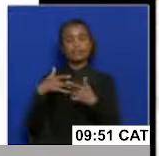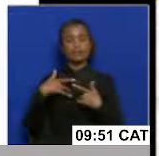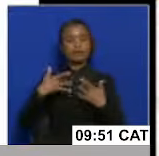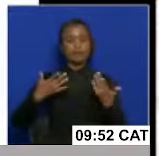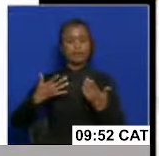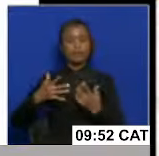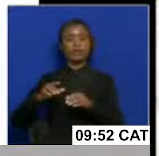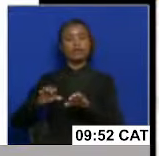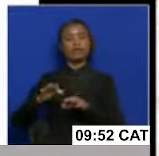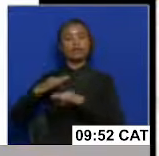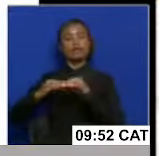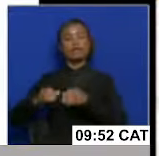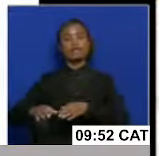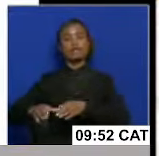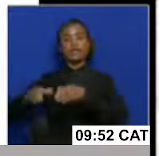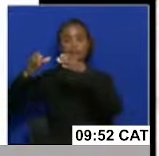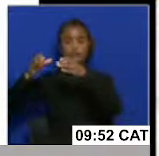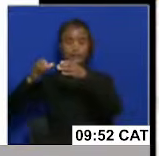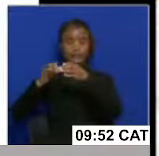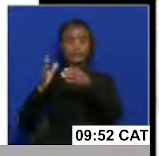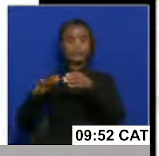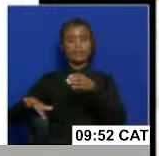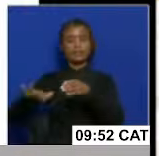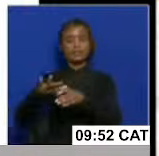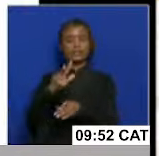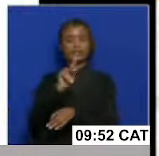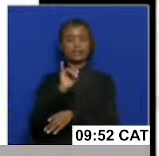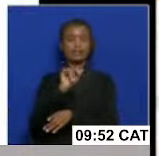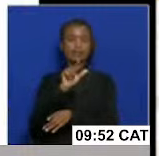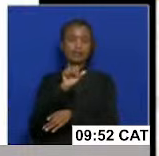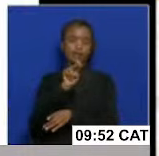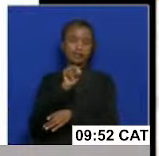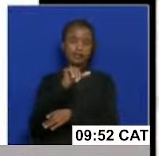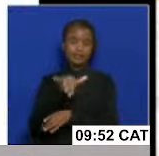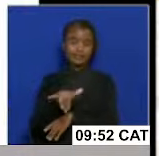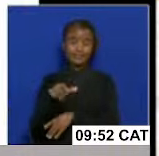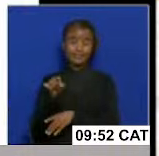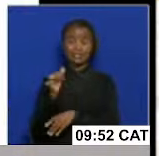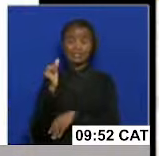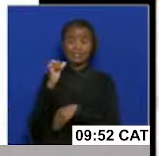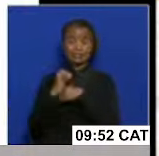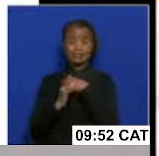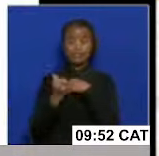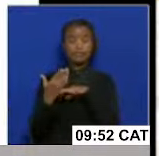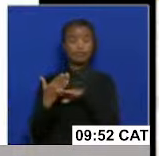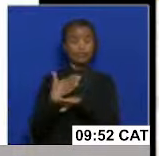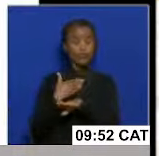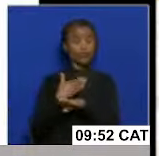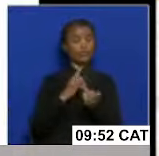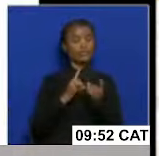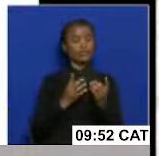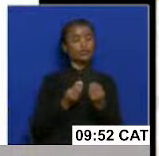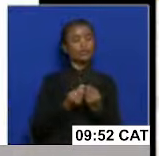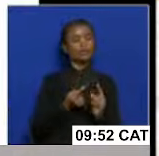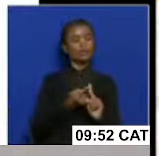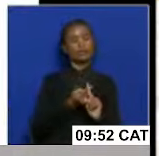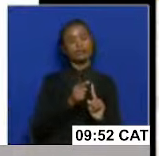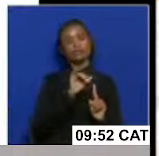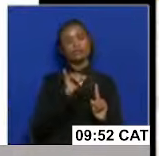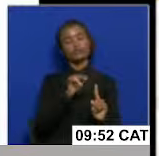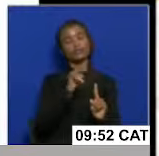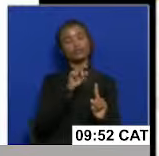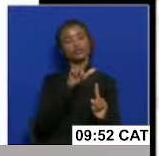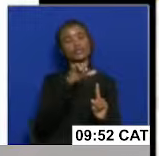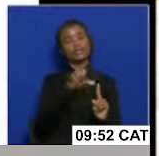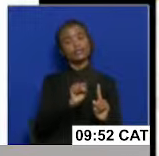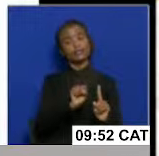information 6 months before this discussion with Mr. Mkhwanazi. I had not acted on the information and had kept